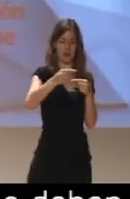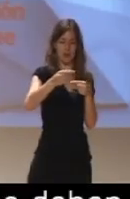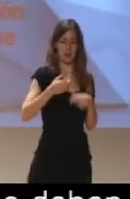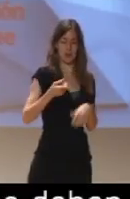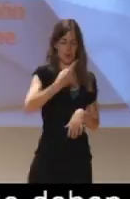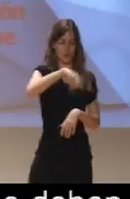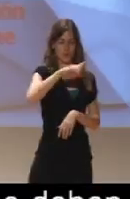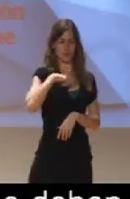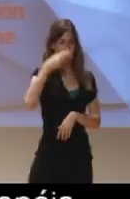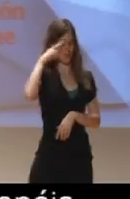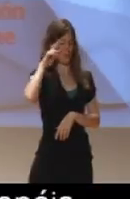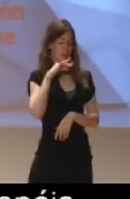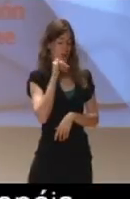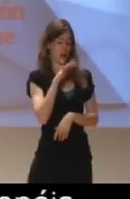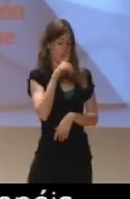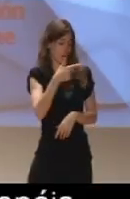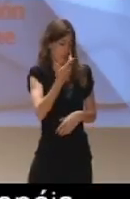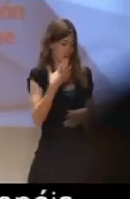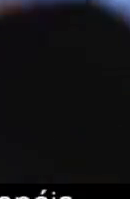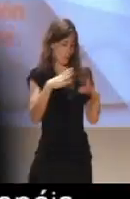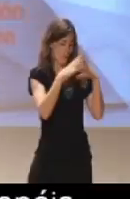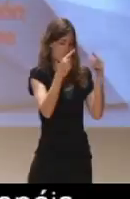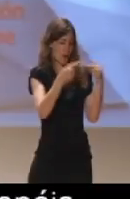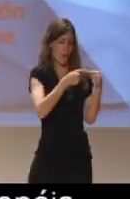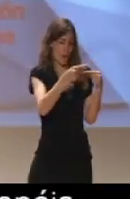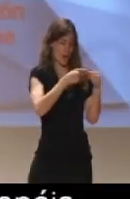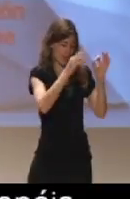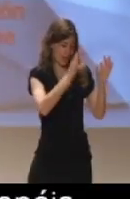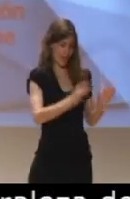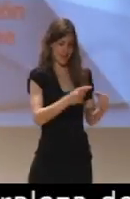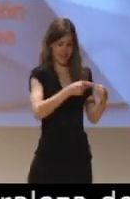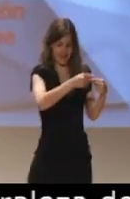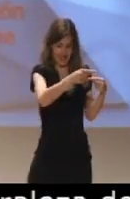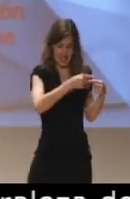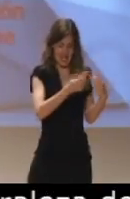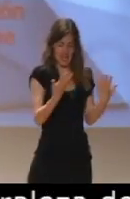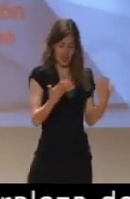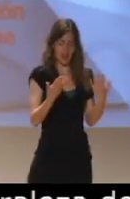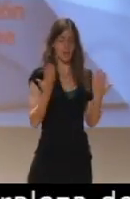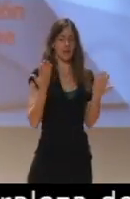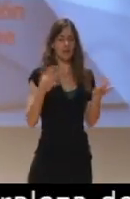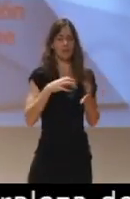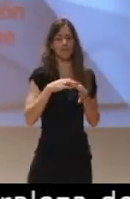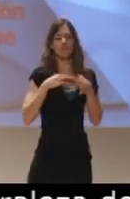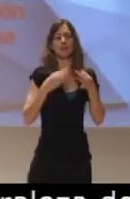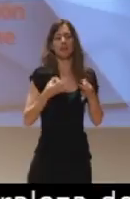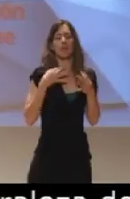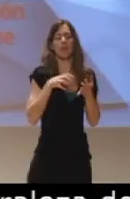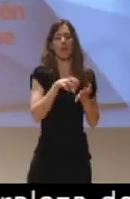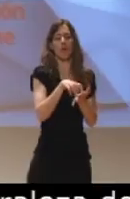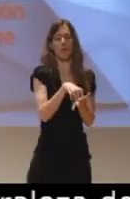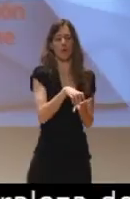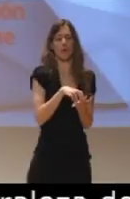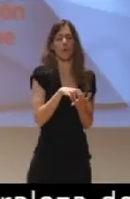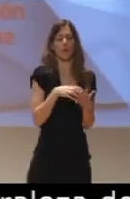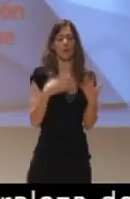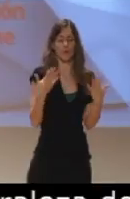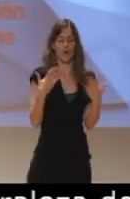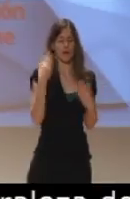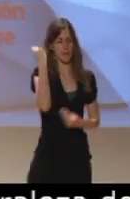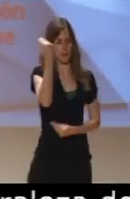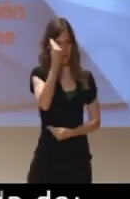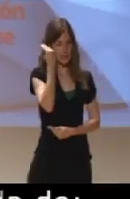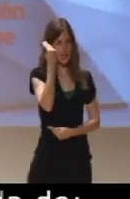can work remotely from home. You always have that possibility because of the very